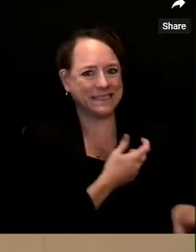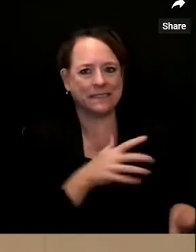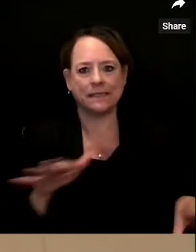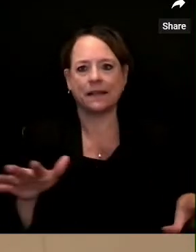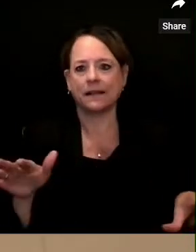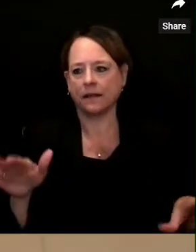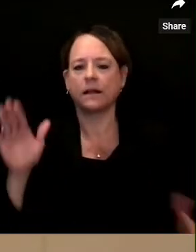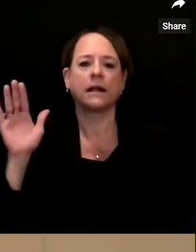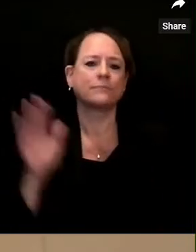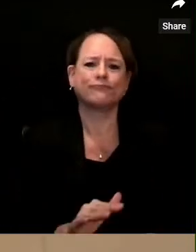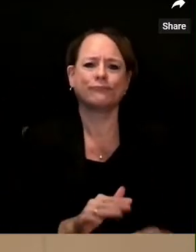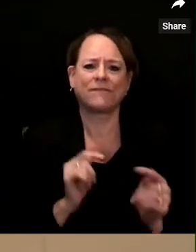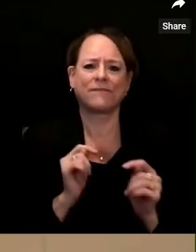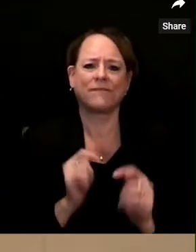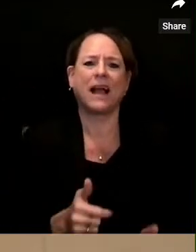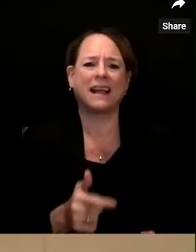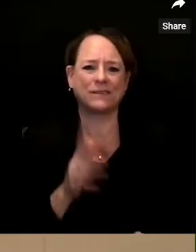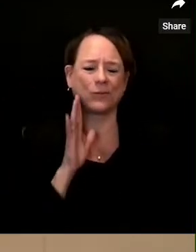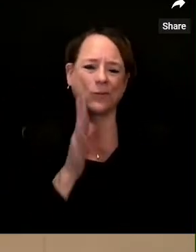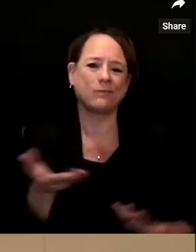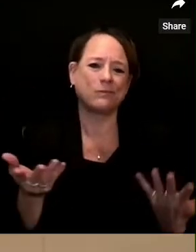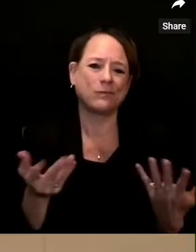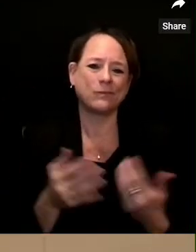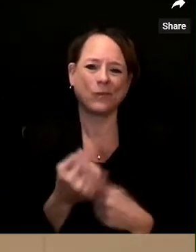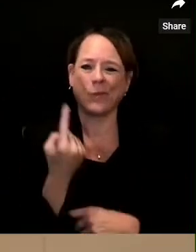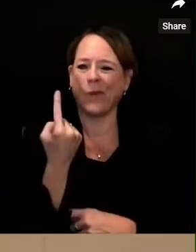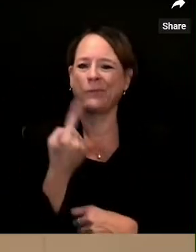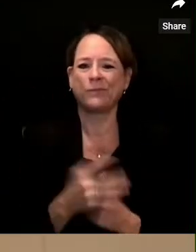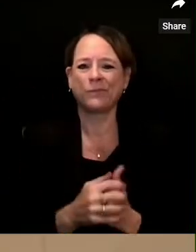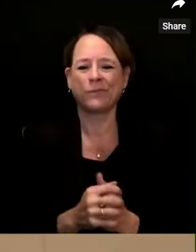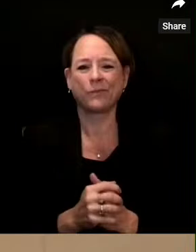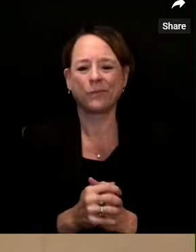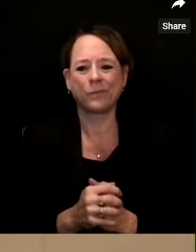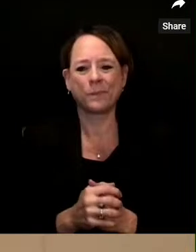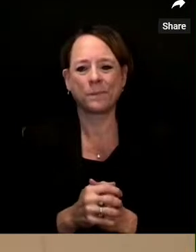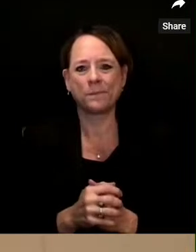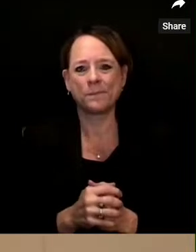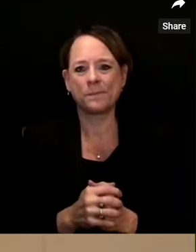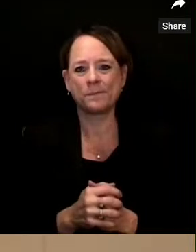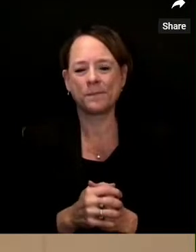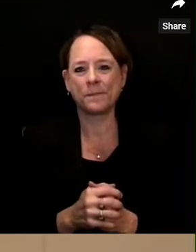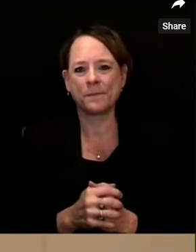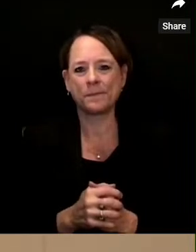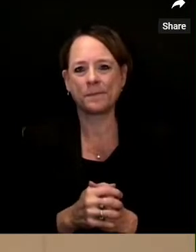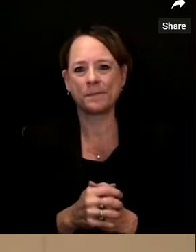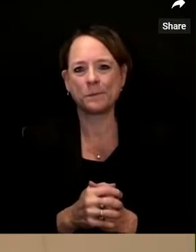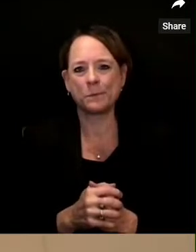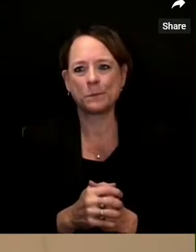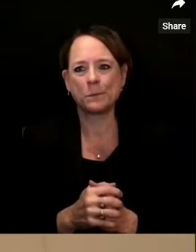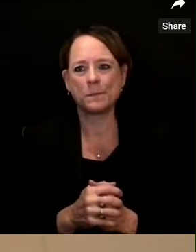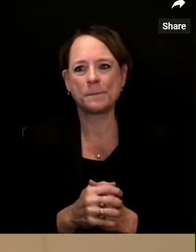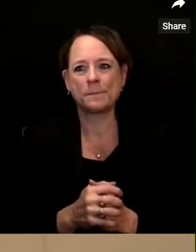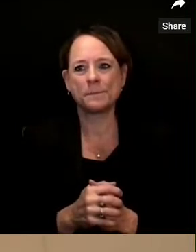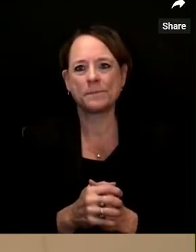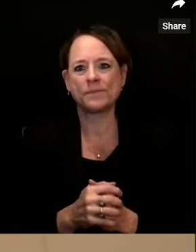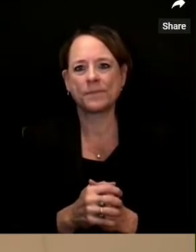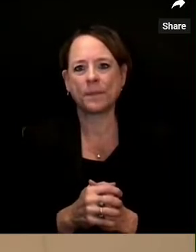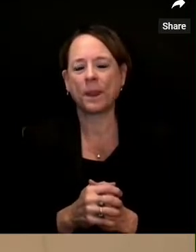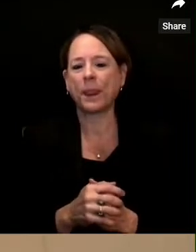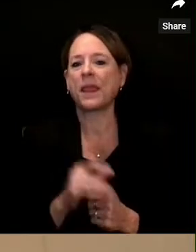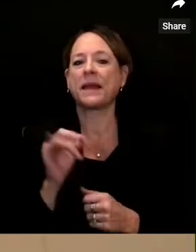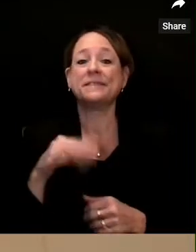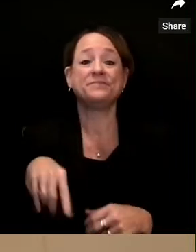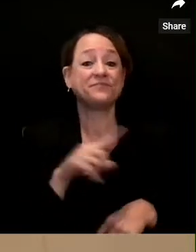this. It's not going to happen without hard work, turning the corner as quickly as we can.